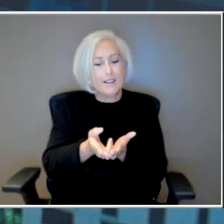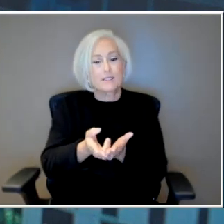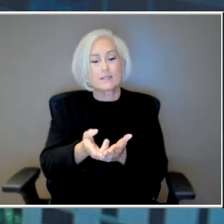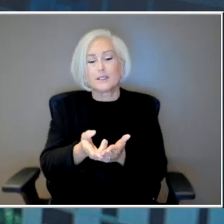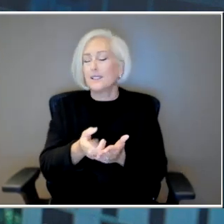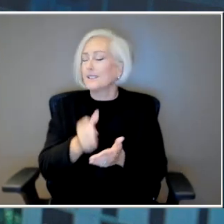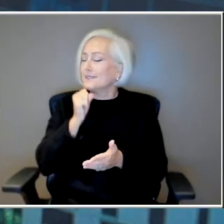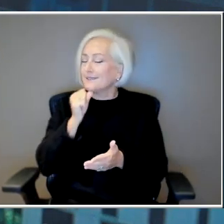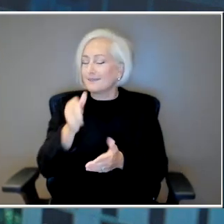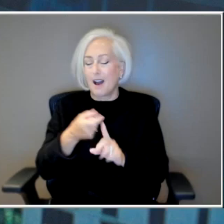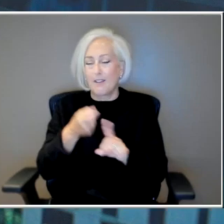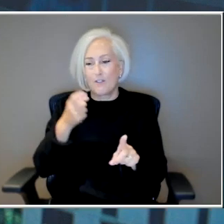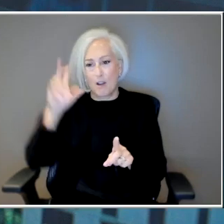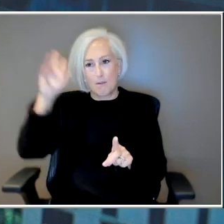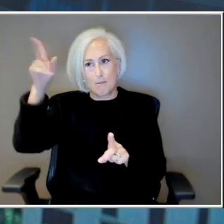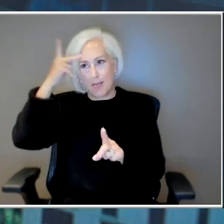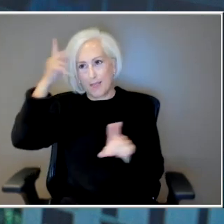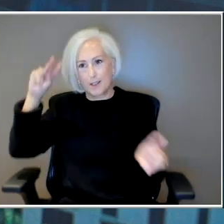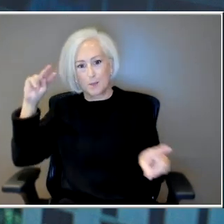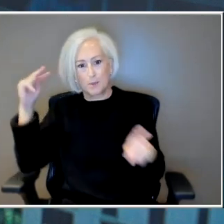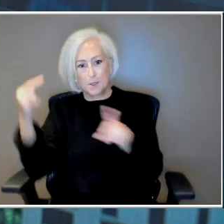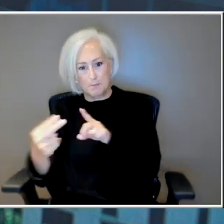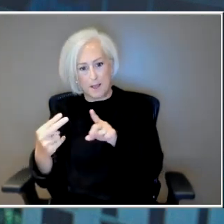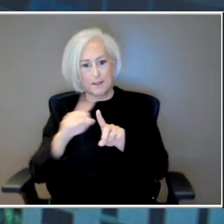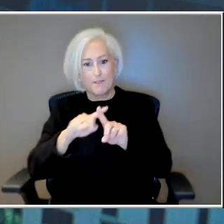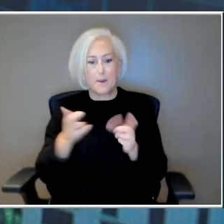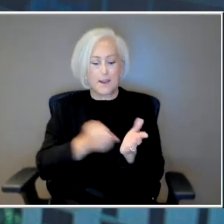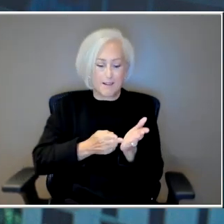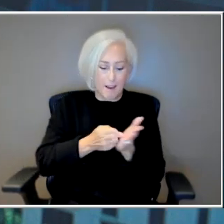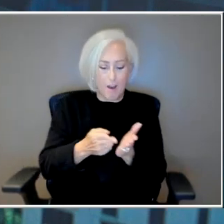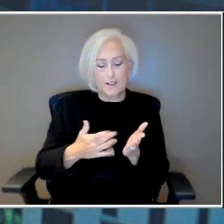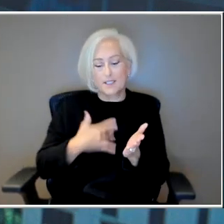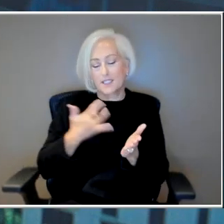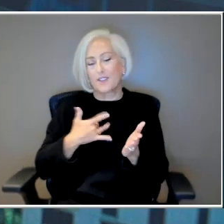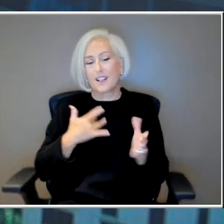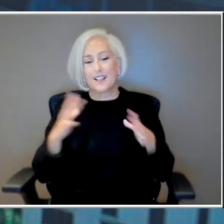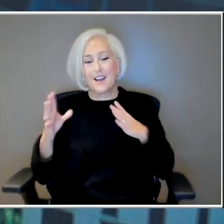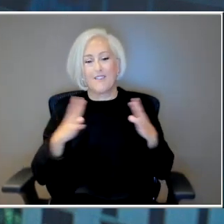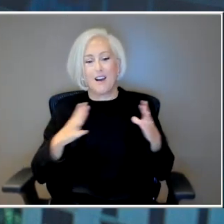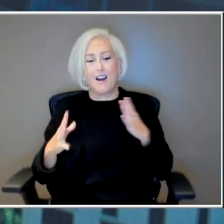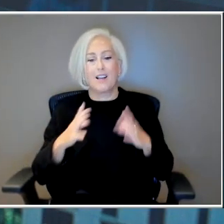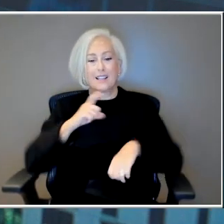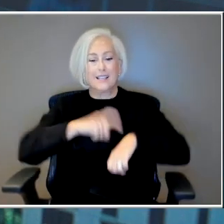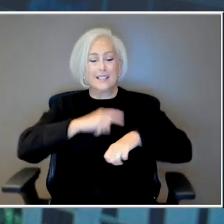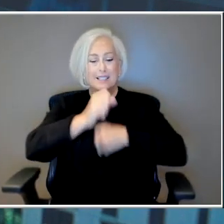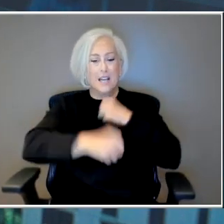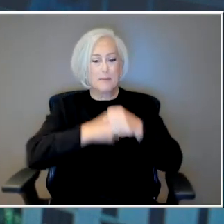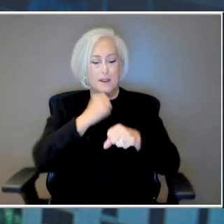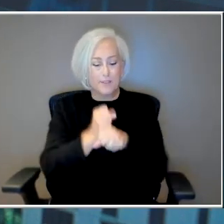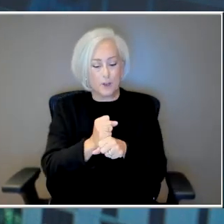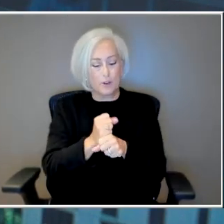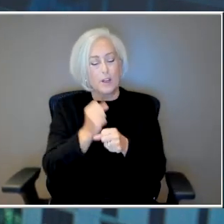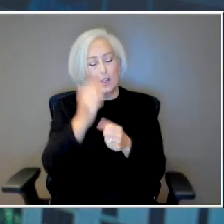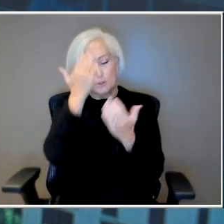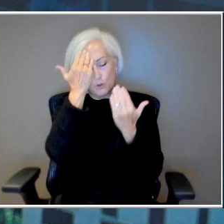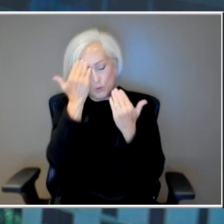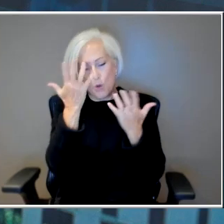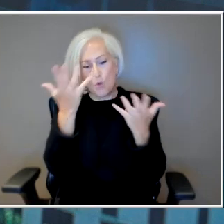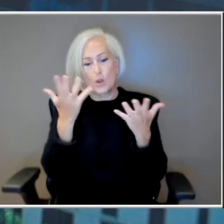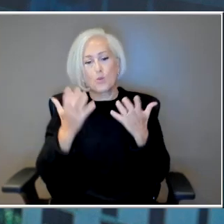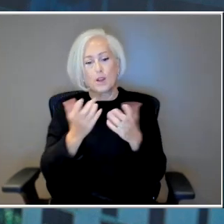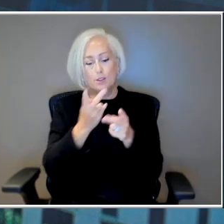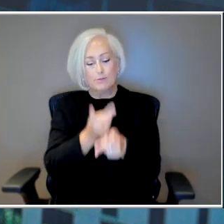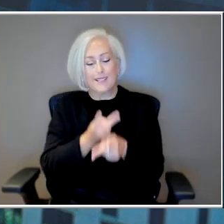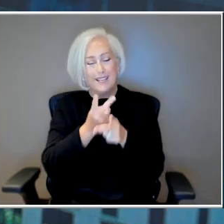but from the honest feelings of a holiday season where we're trying to take care of each other. I hope you find the time to do that